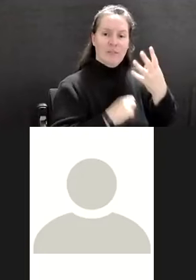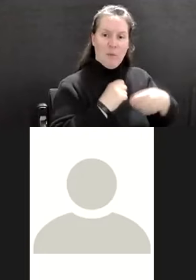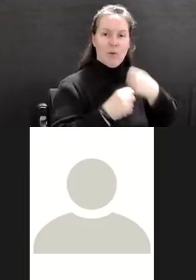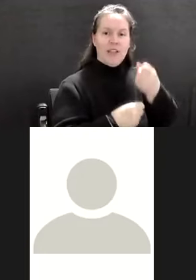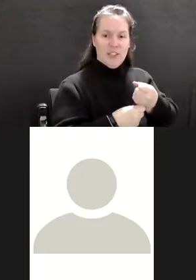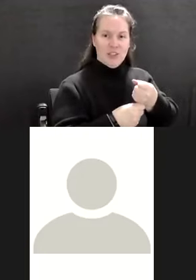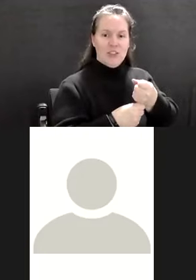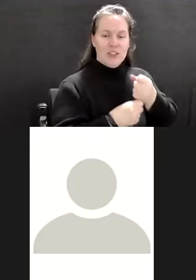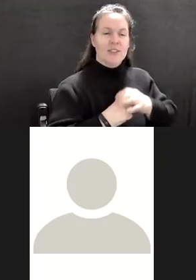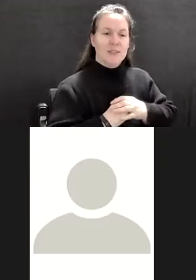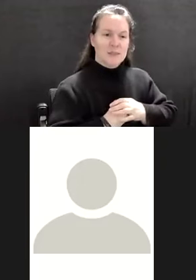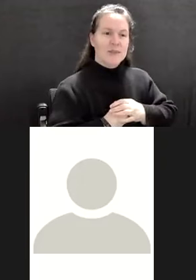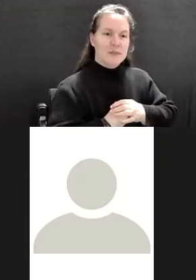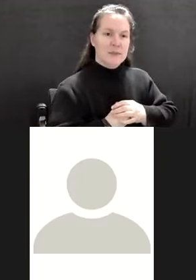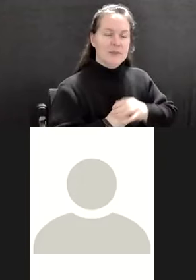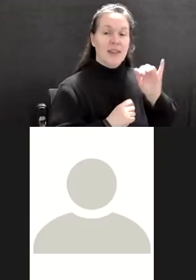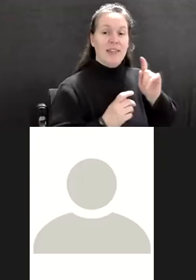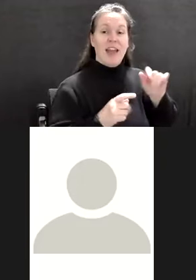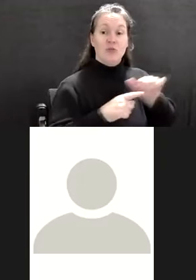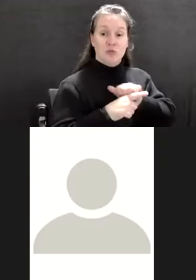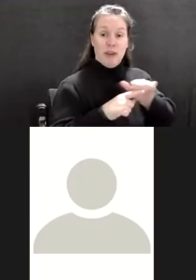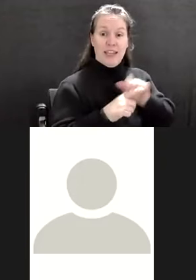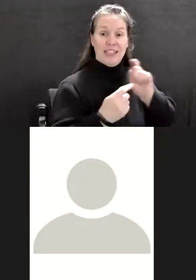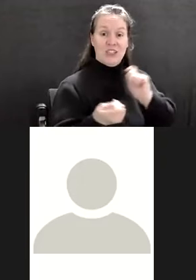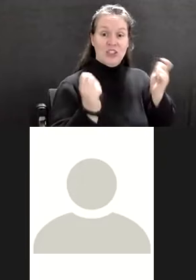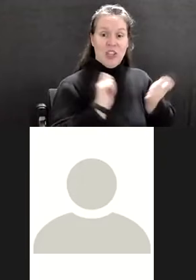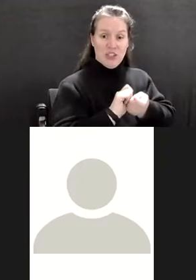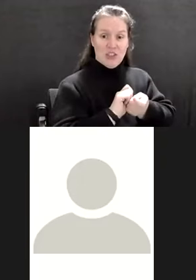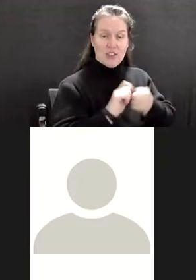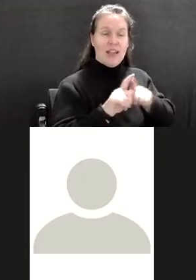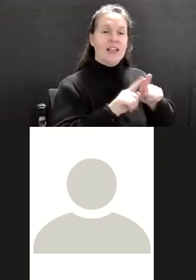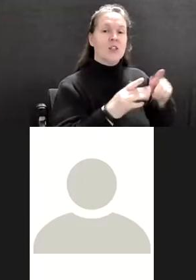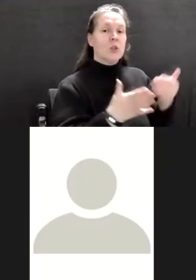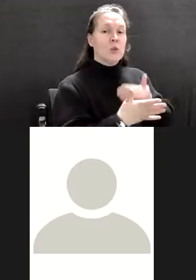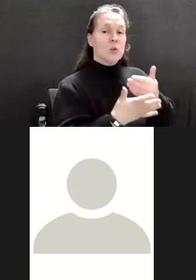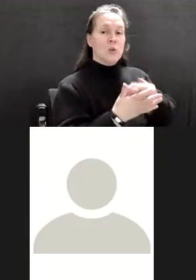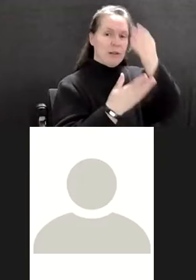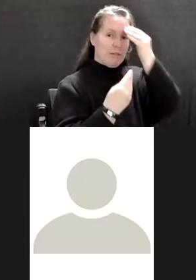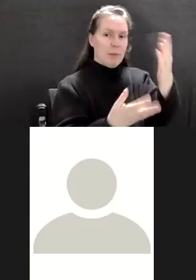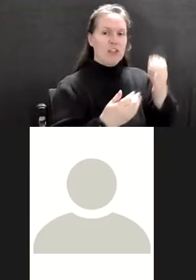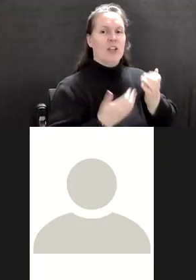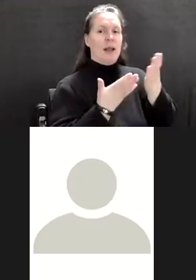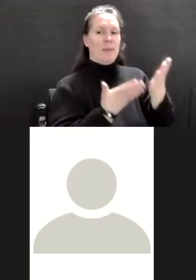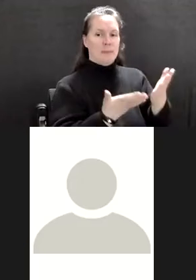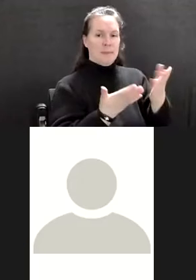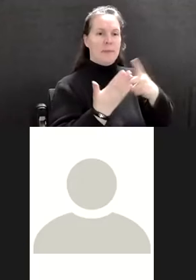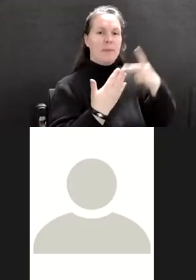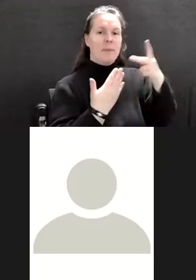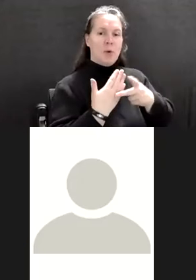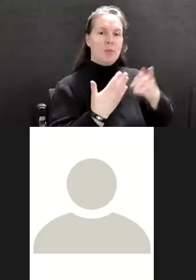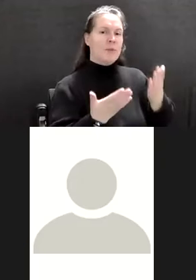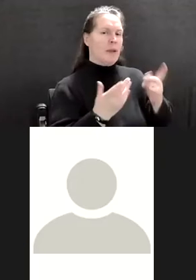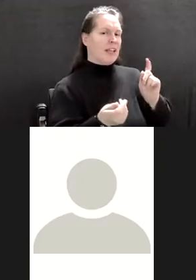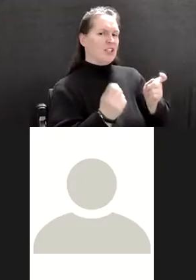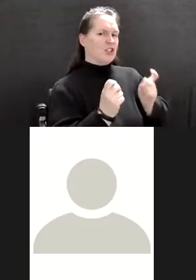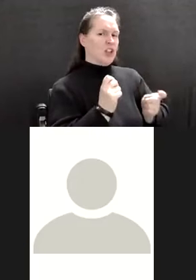And so that training changes as new information comes out, programs might adjust how they